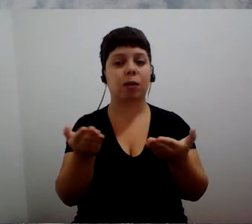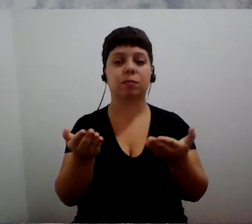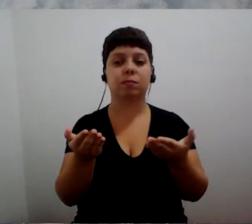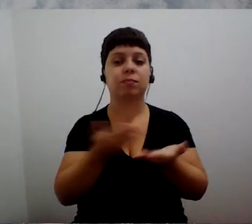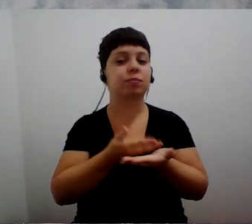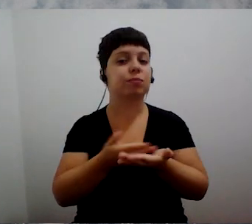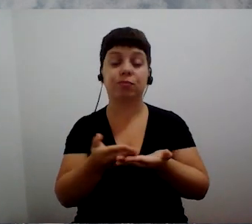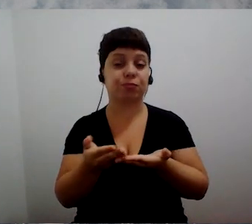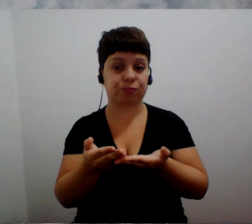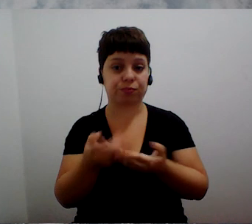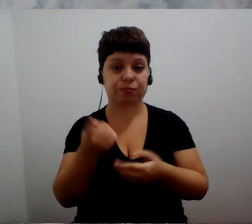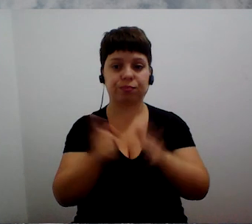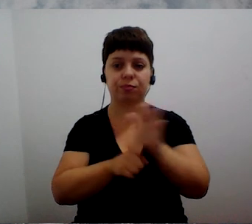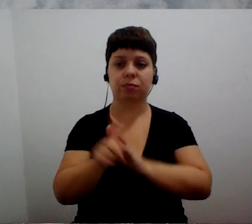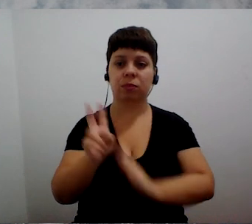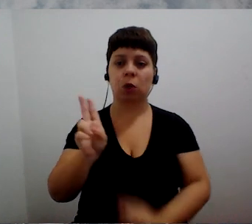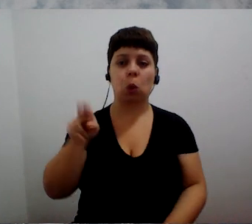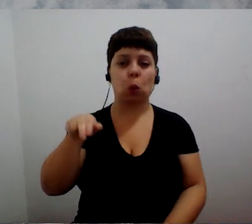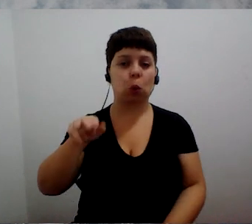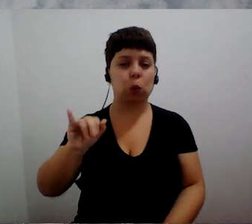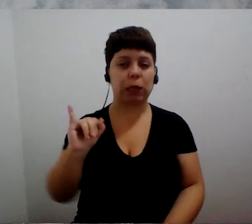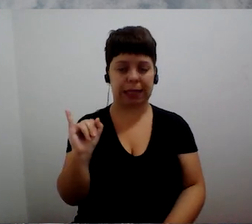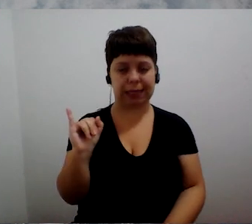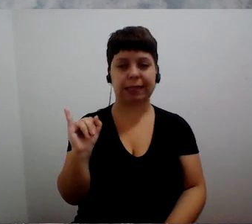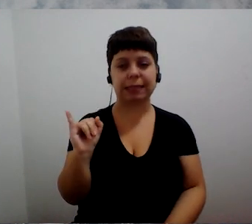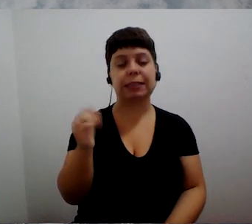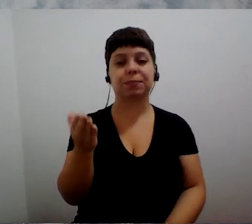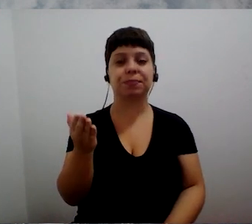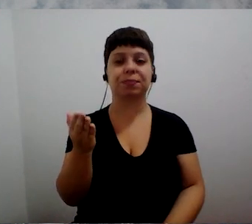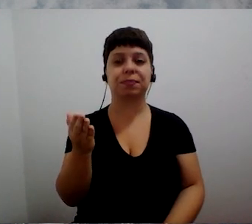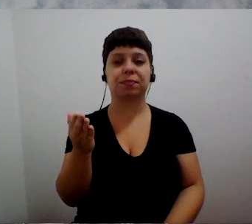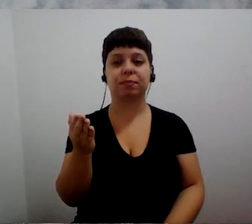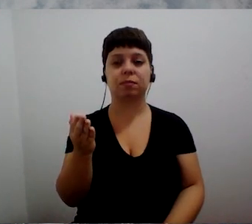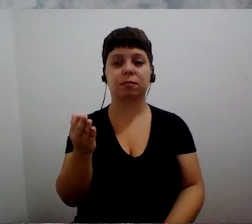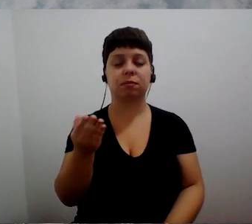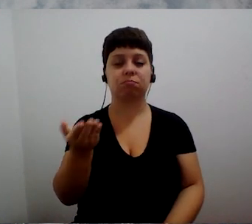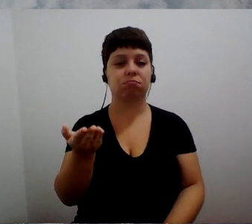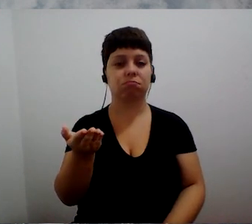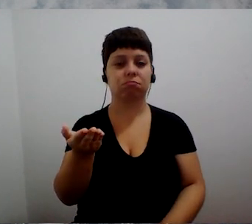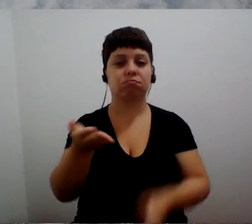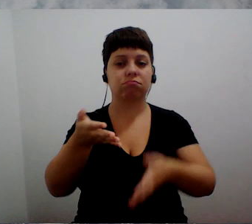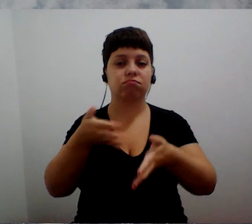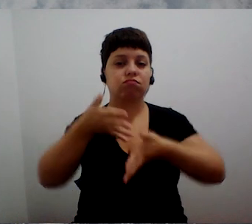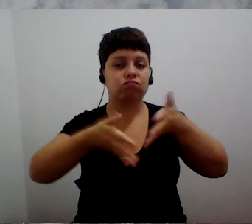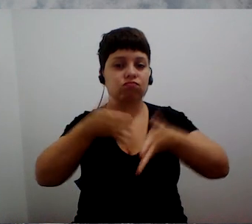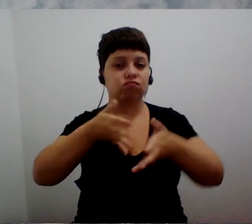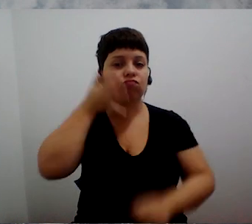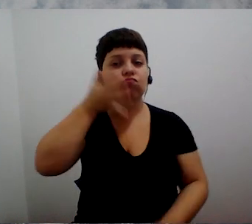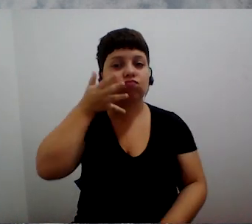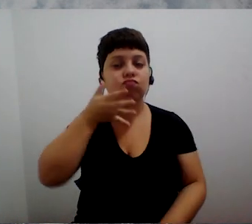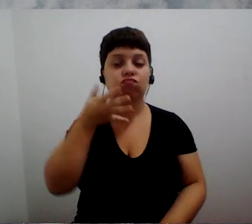everything at the same time. So I would like to start to ask Uni to start